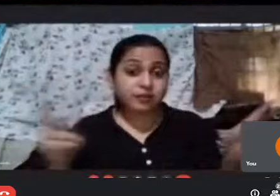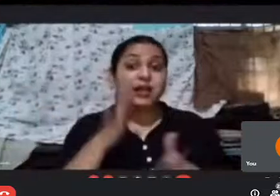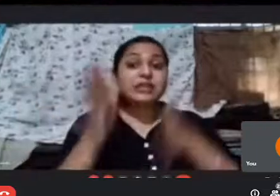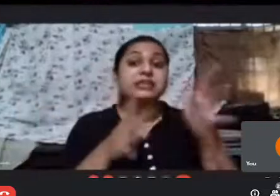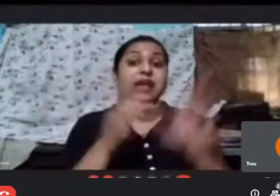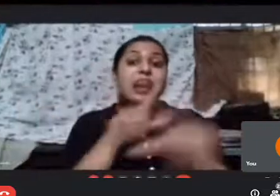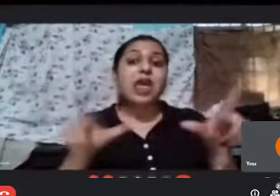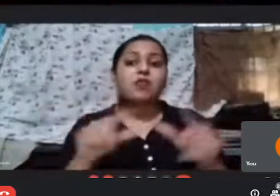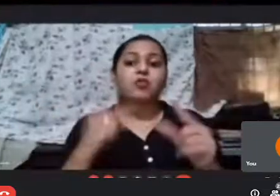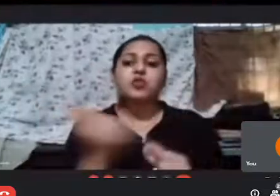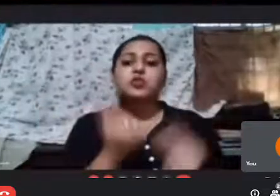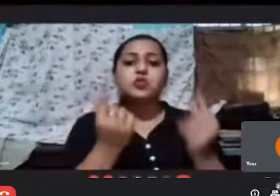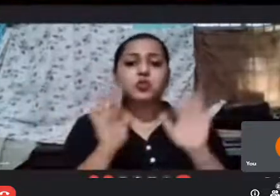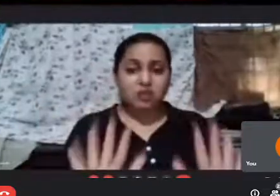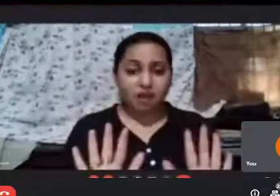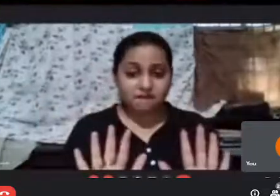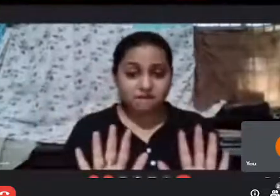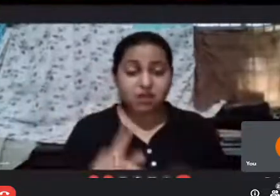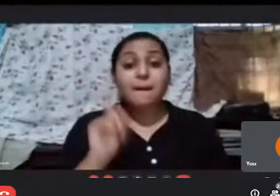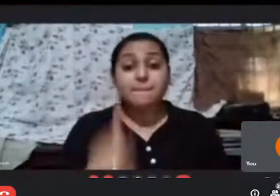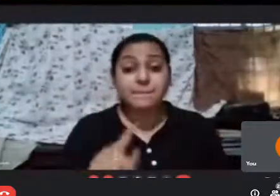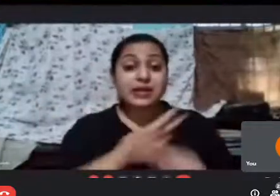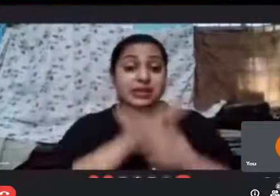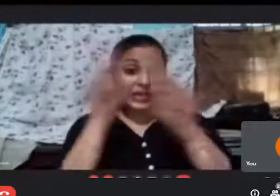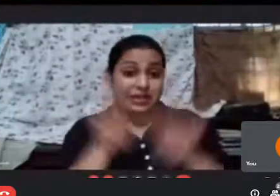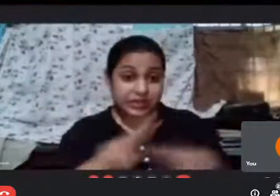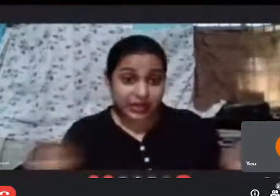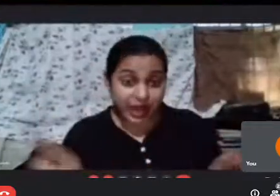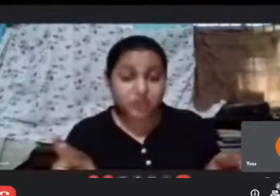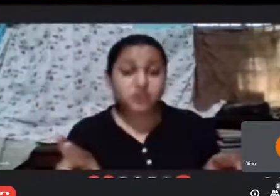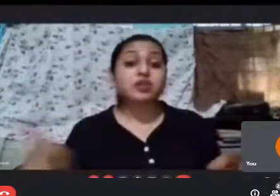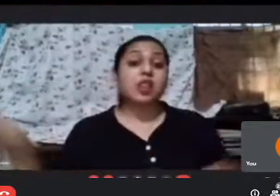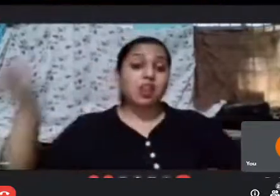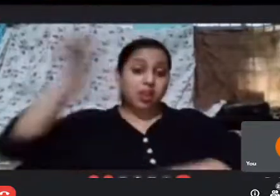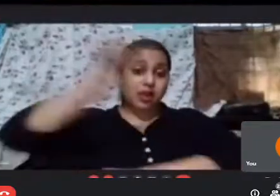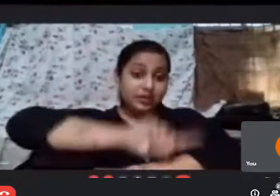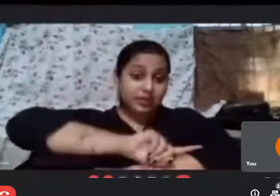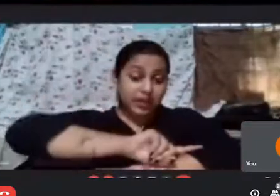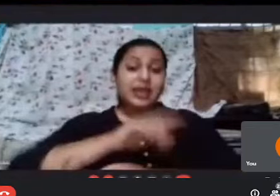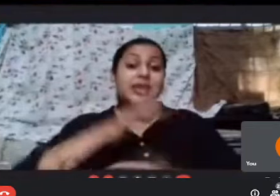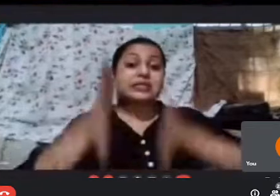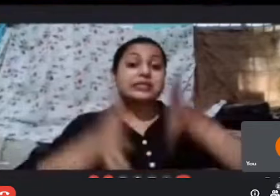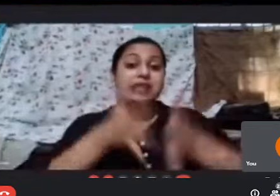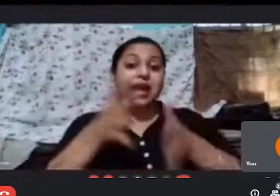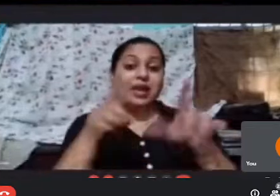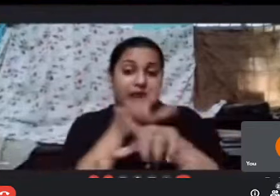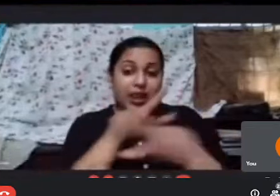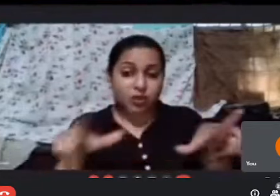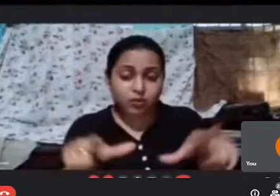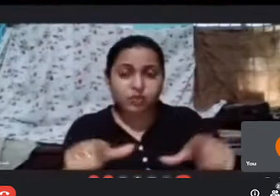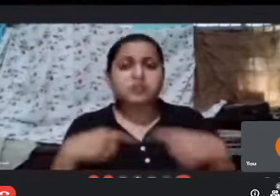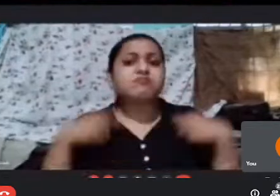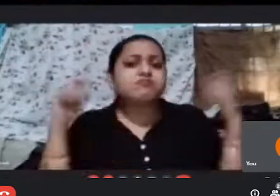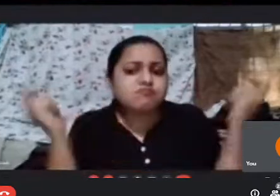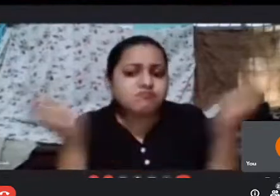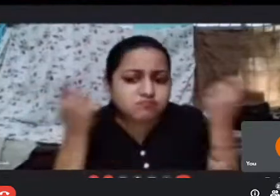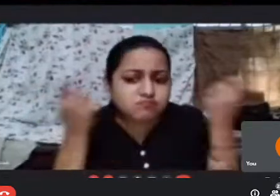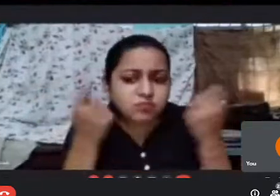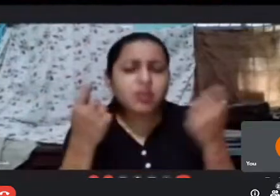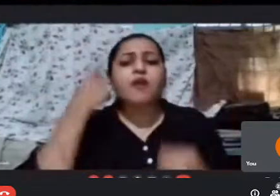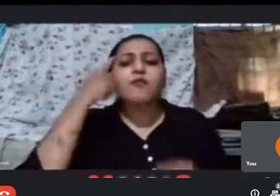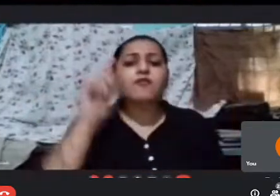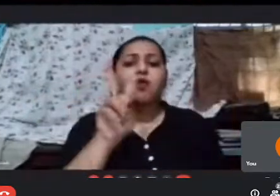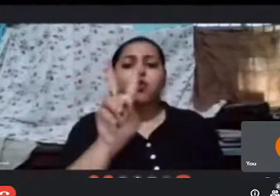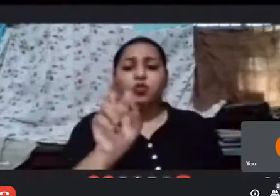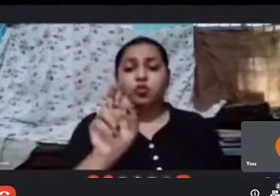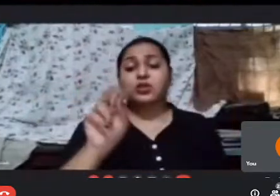The International Day of Sign Languages was celebrated in 2018